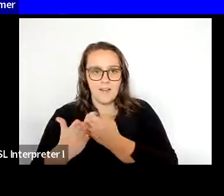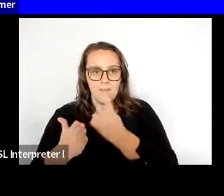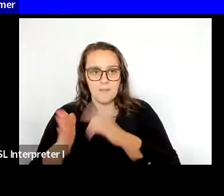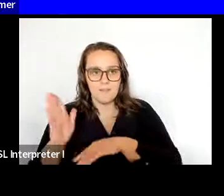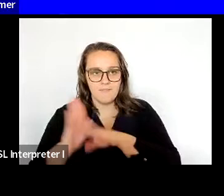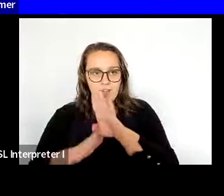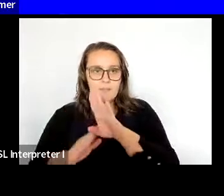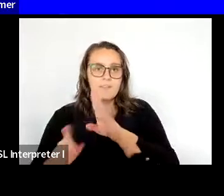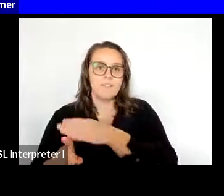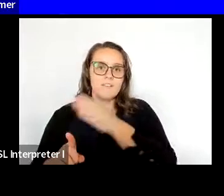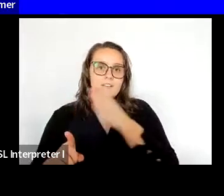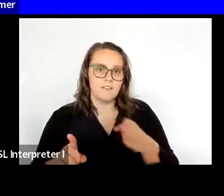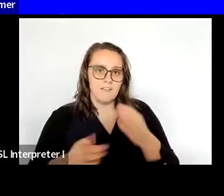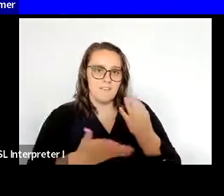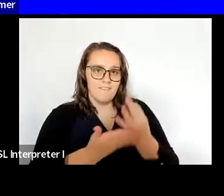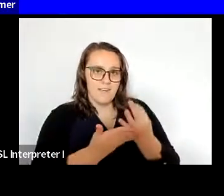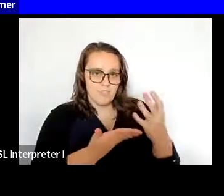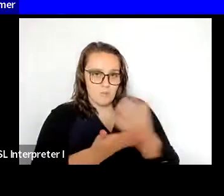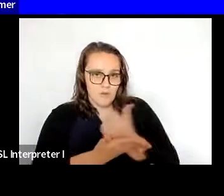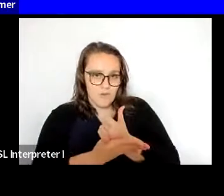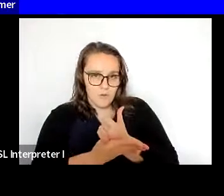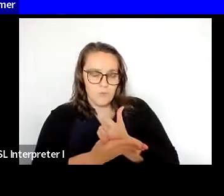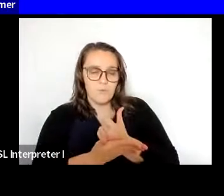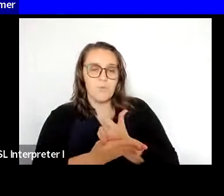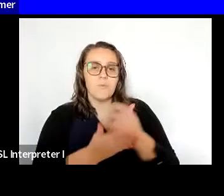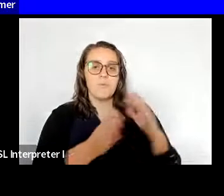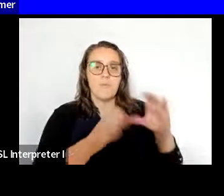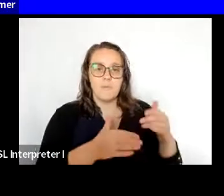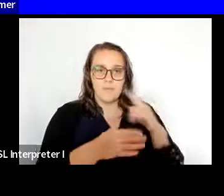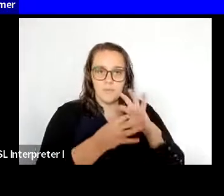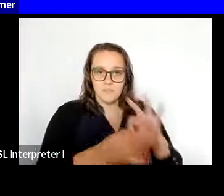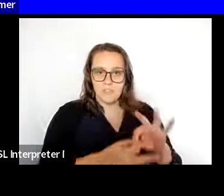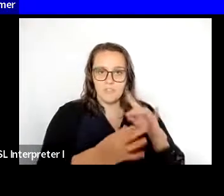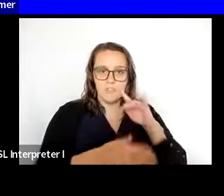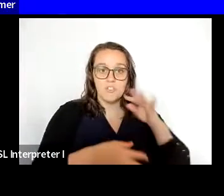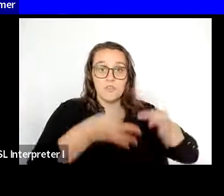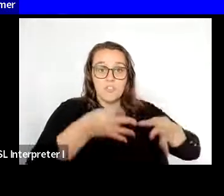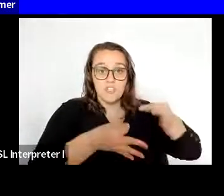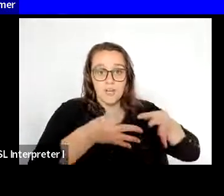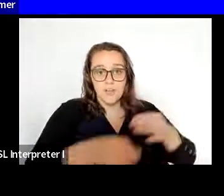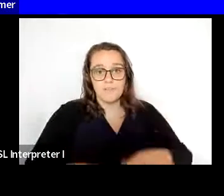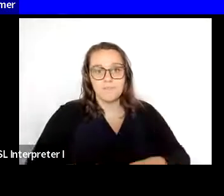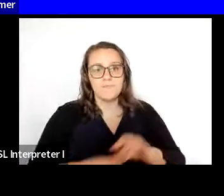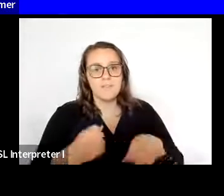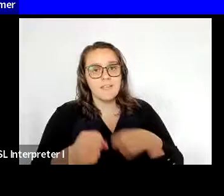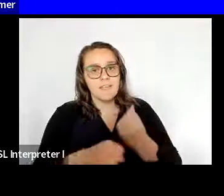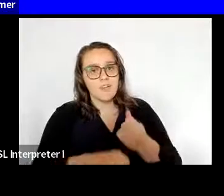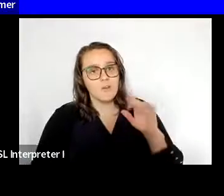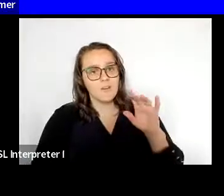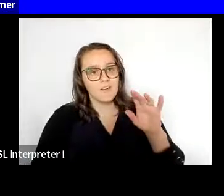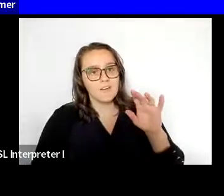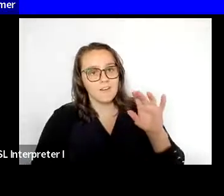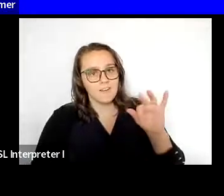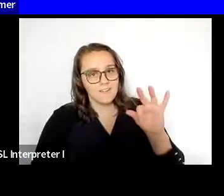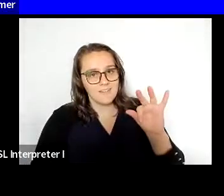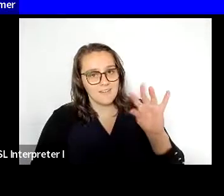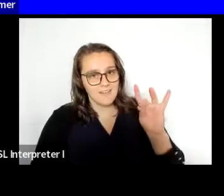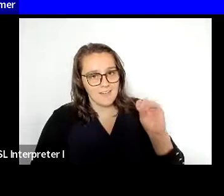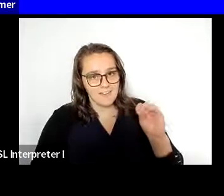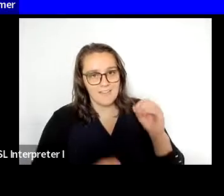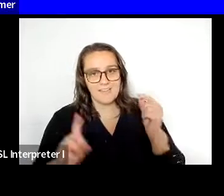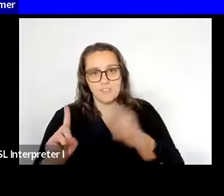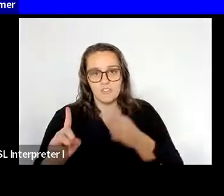and the Committee on the Judiciary. In 1980, she announced that she would not run for re-election.